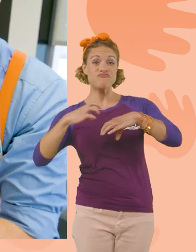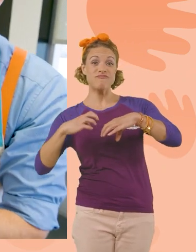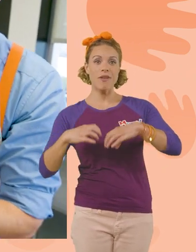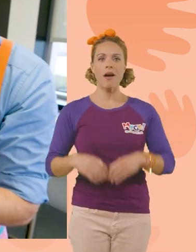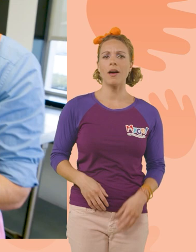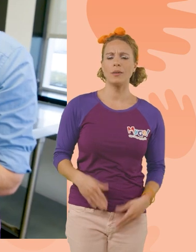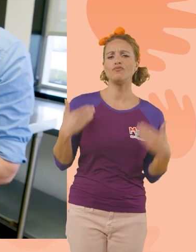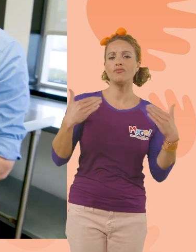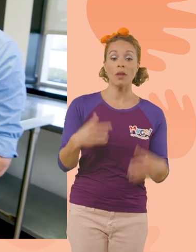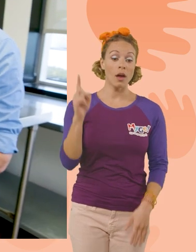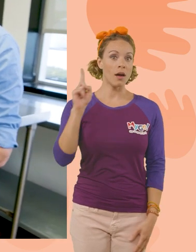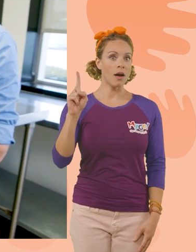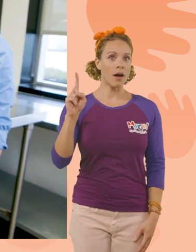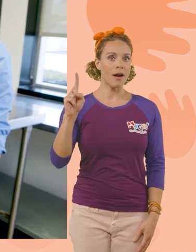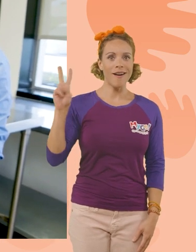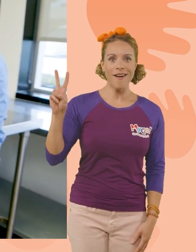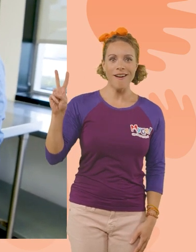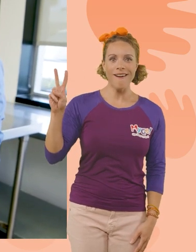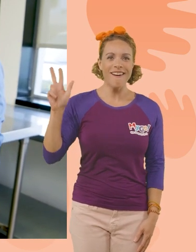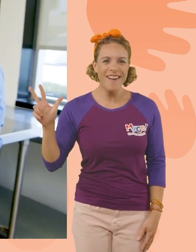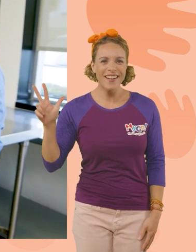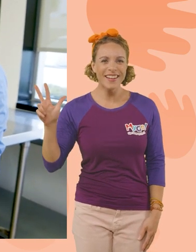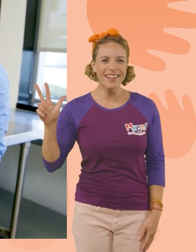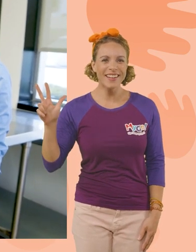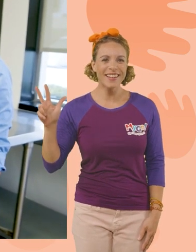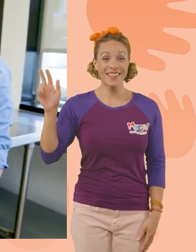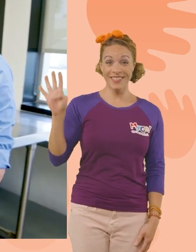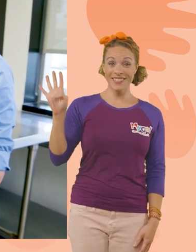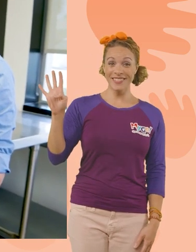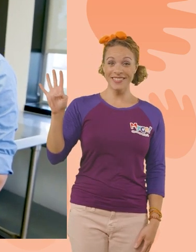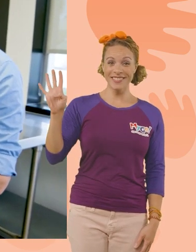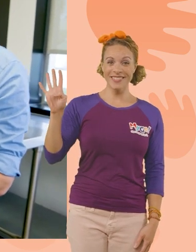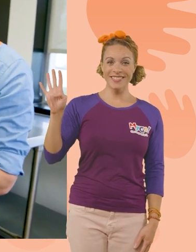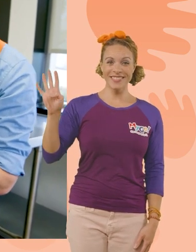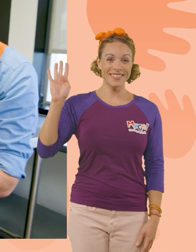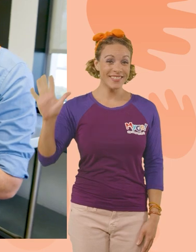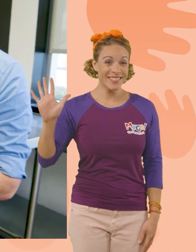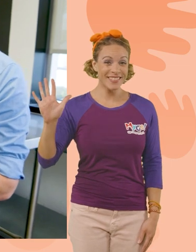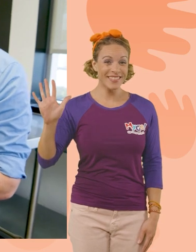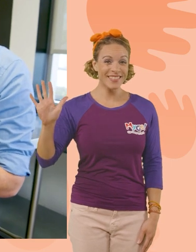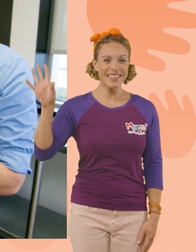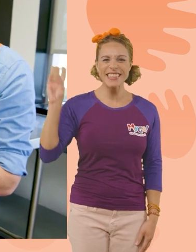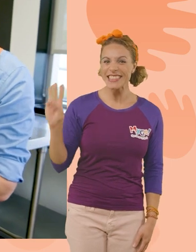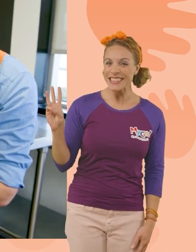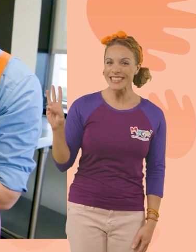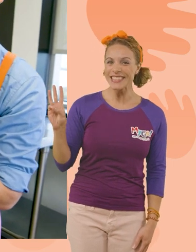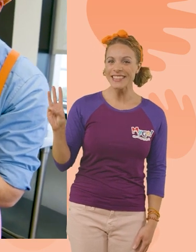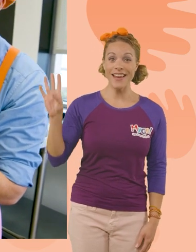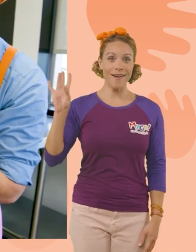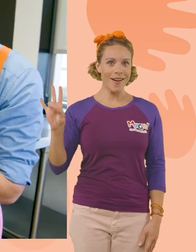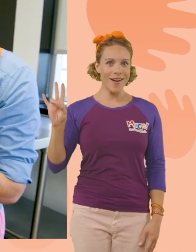grapes. We'll do one, two, three, four, five,